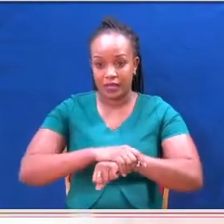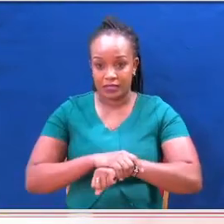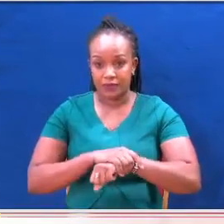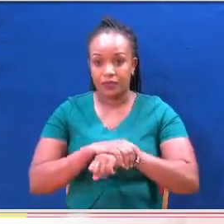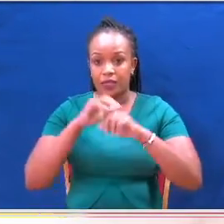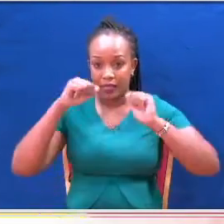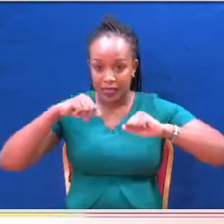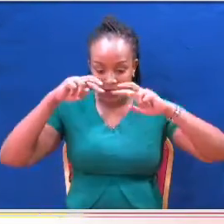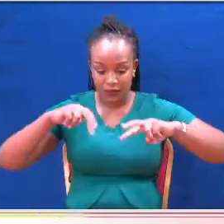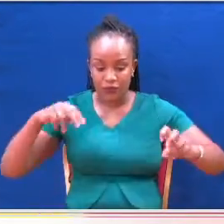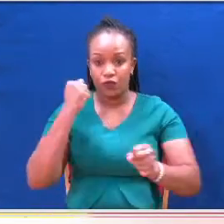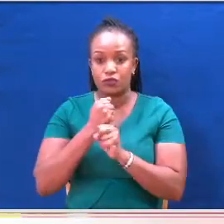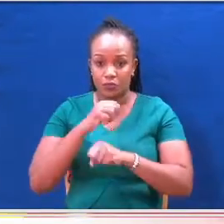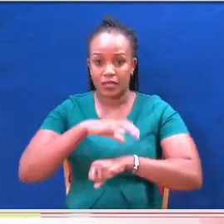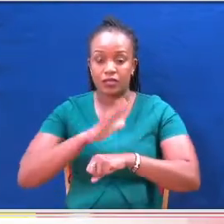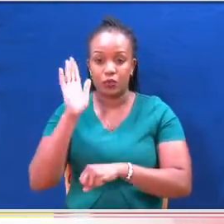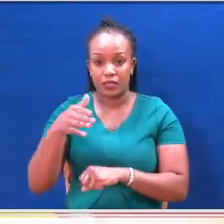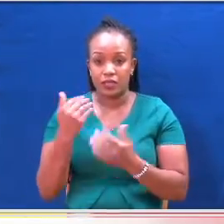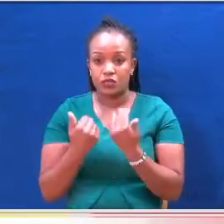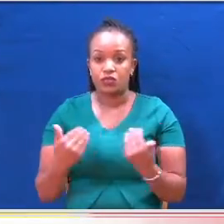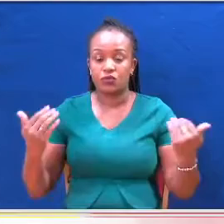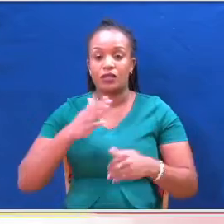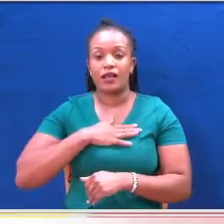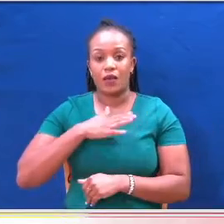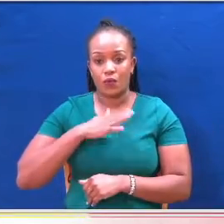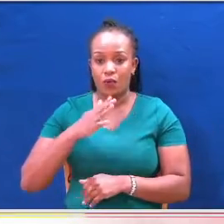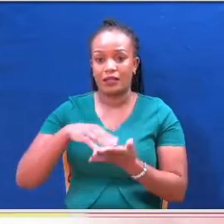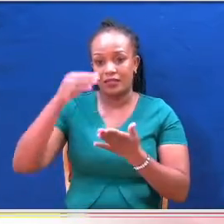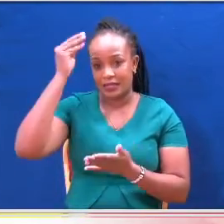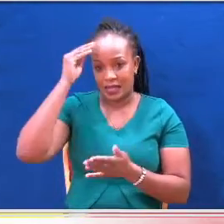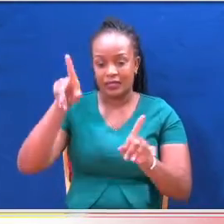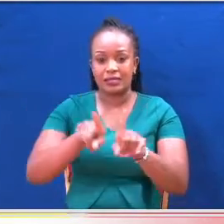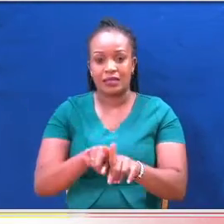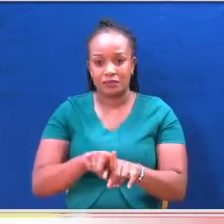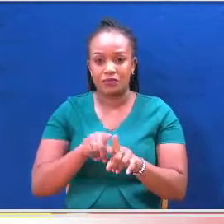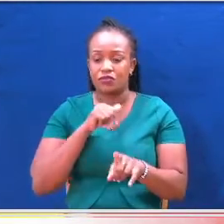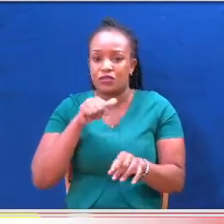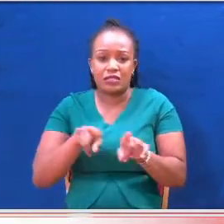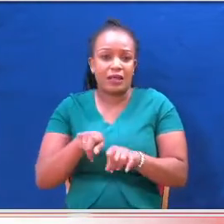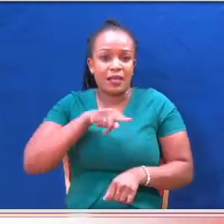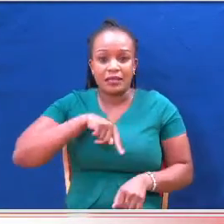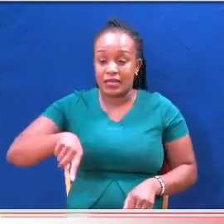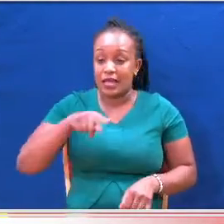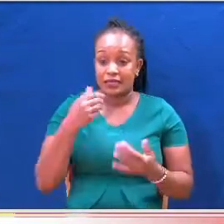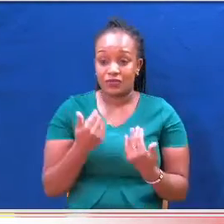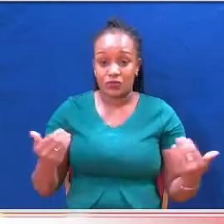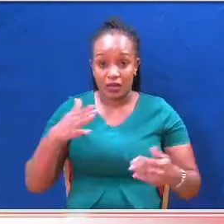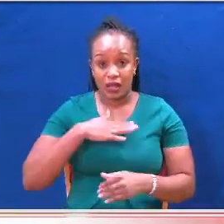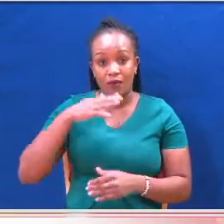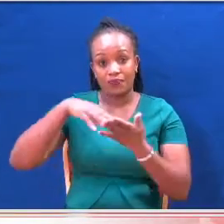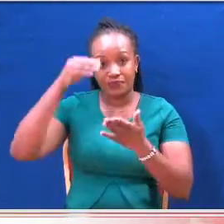kazi, tutapata. Watoto wetu pia watasoma, hawatakuwa kama sisi. Watoto wetu wataweza kusoma